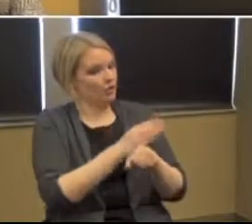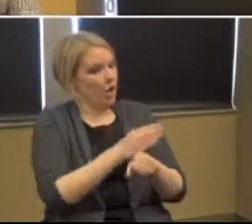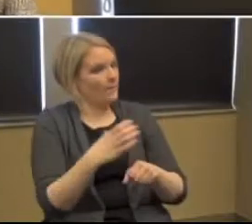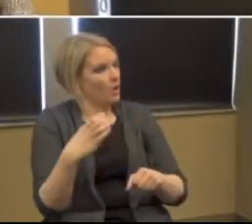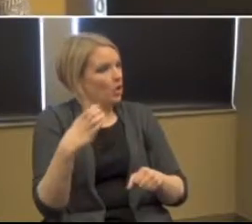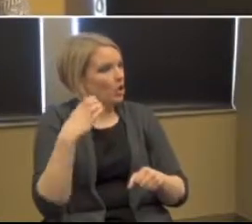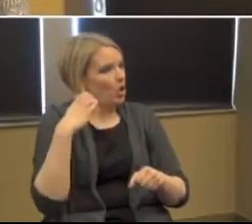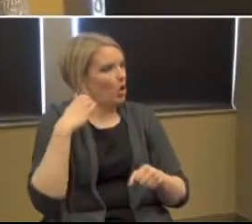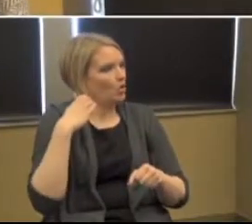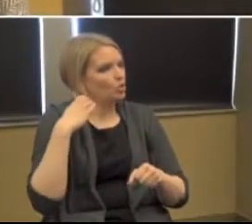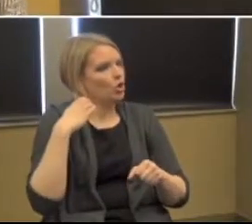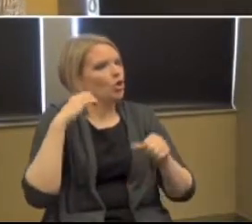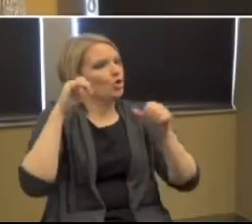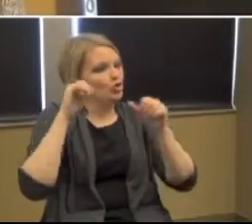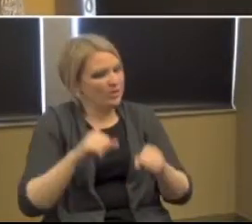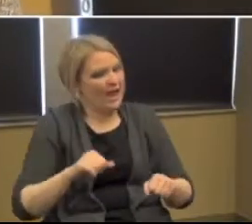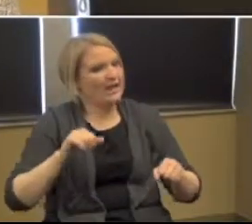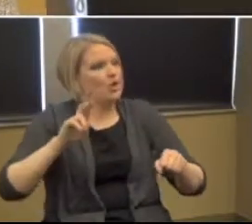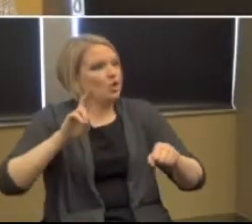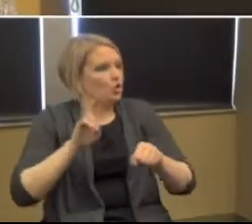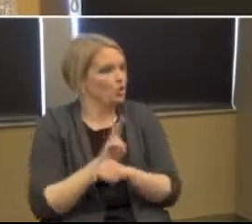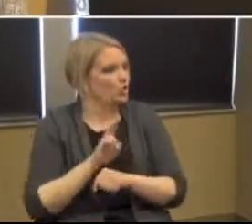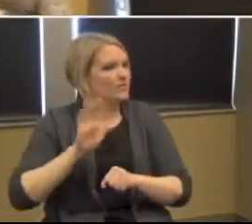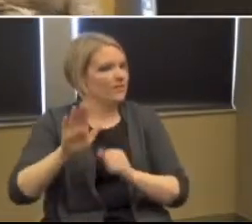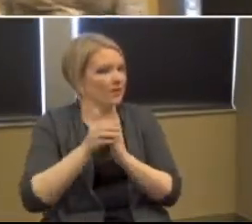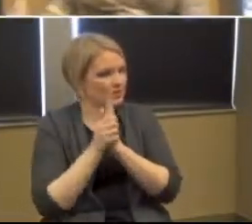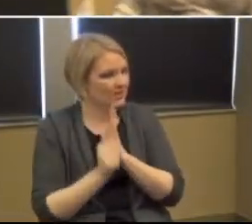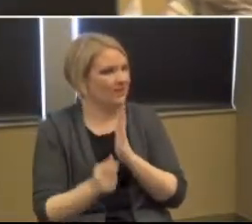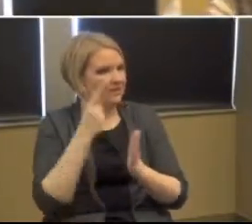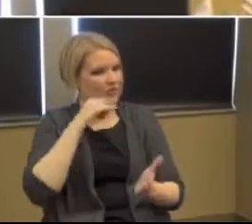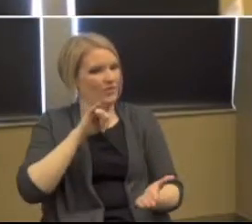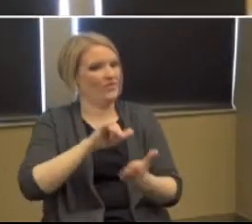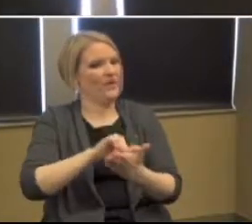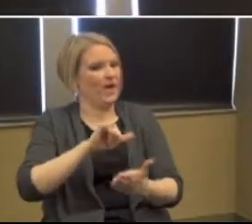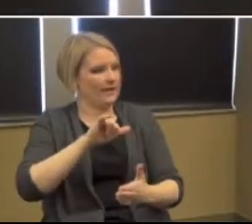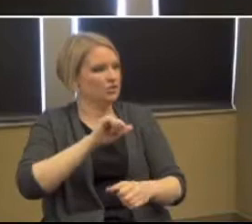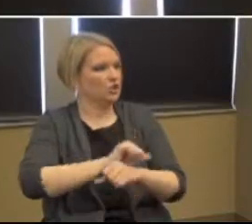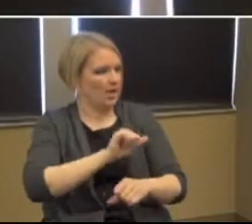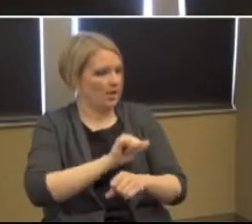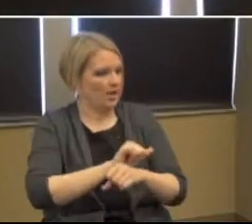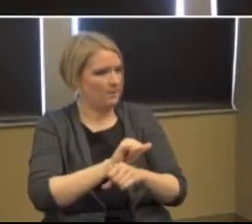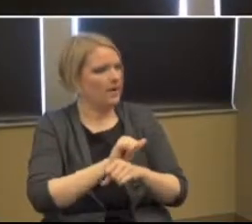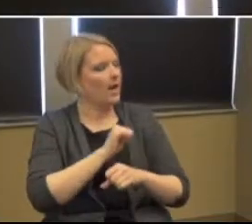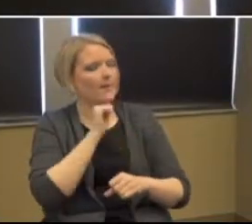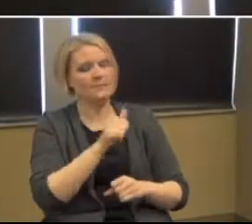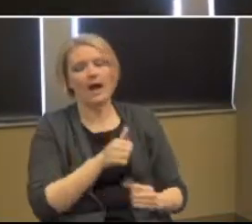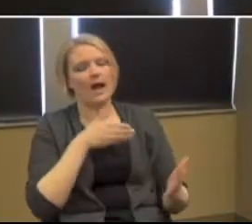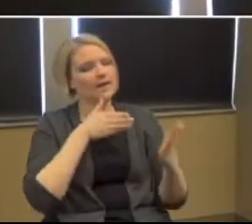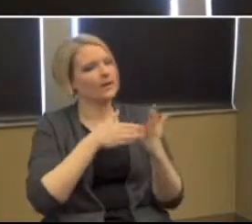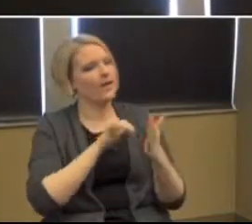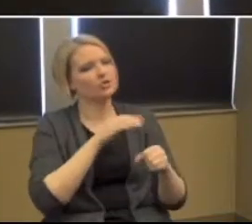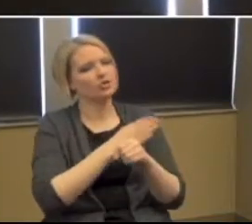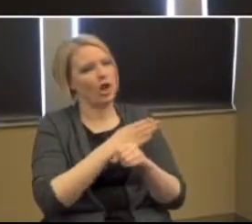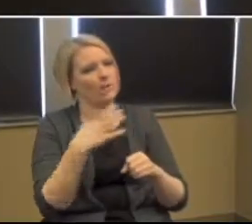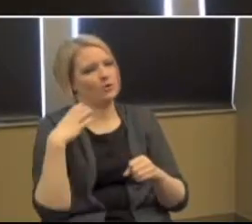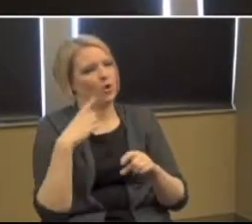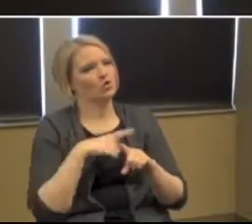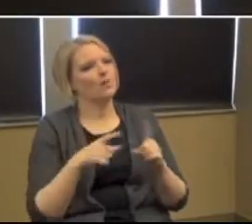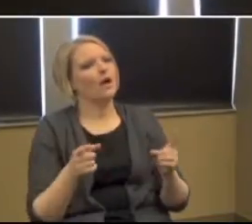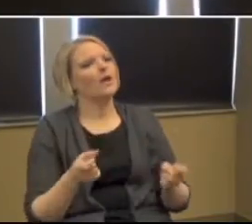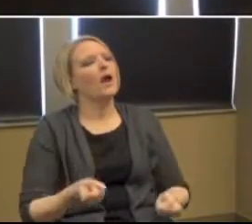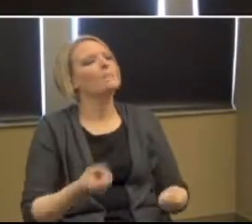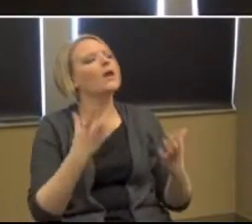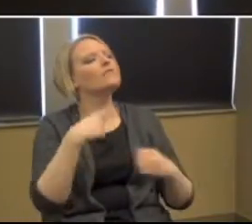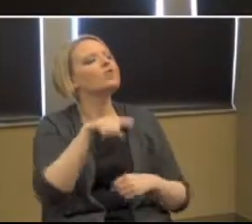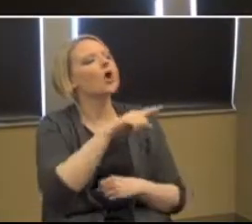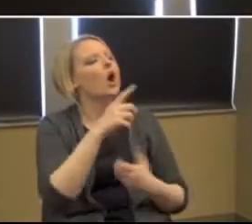that that job description is actually written. How many of you have ever, and this is nothing against job coaches, but how many of you have ever been a